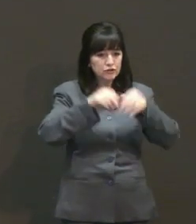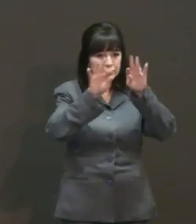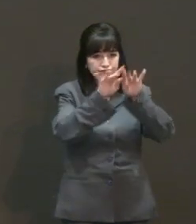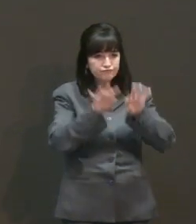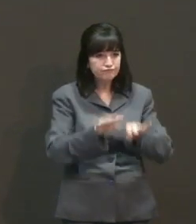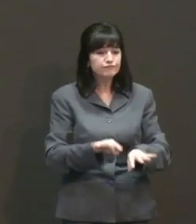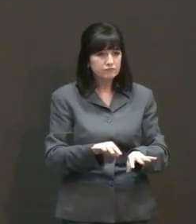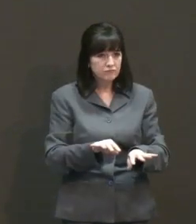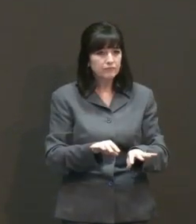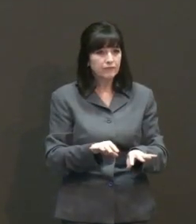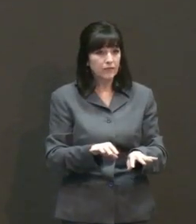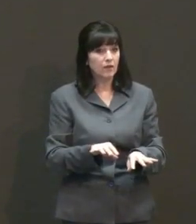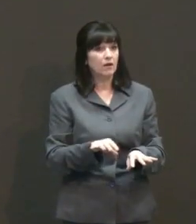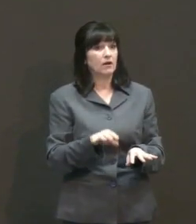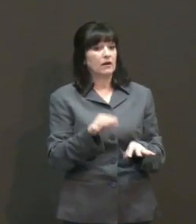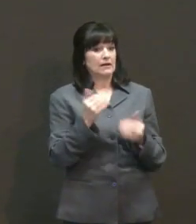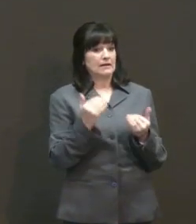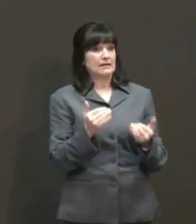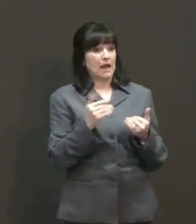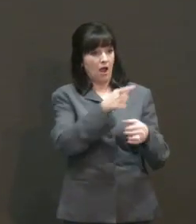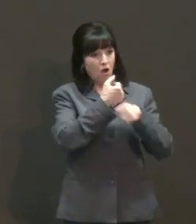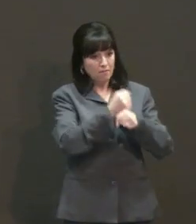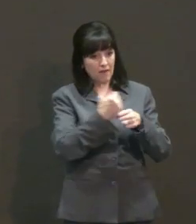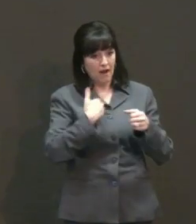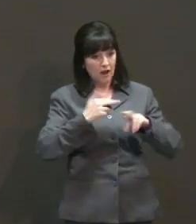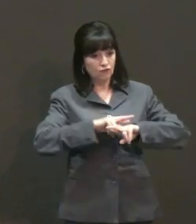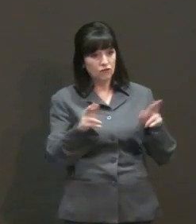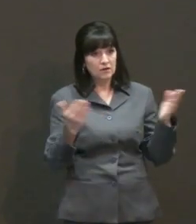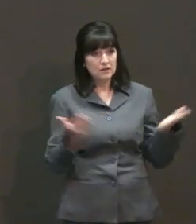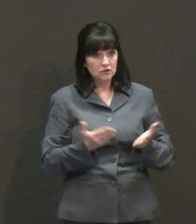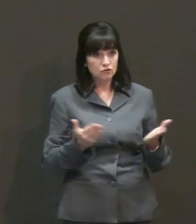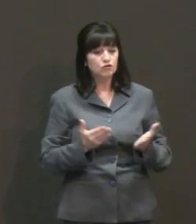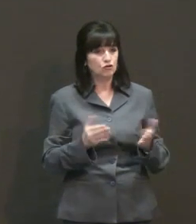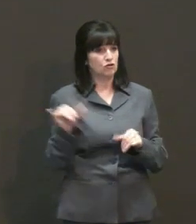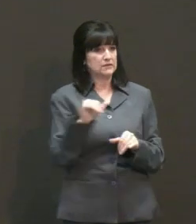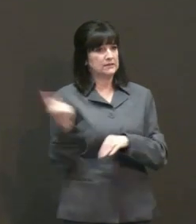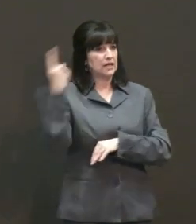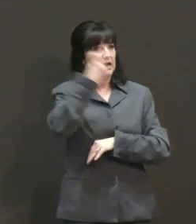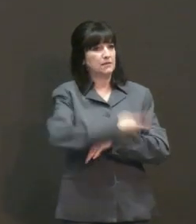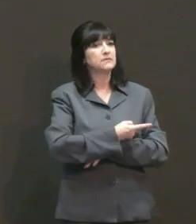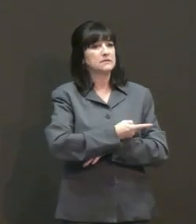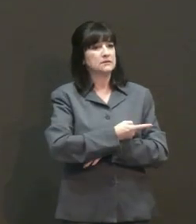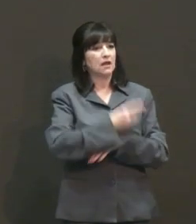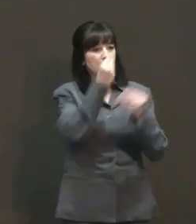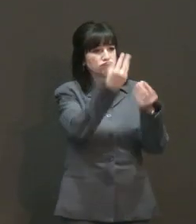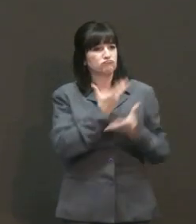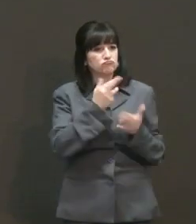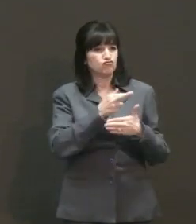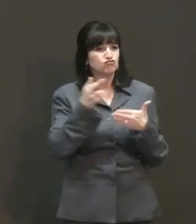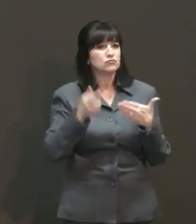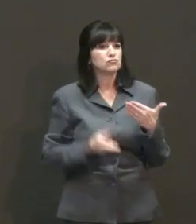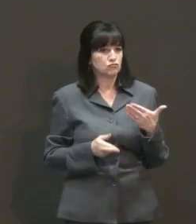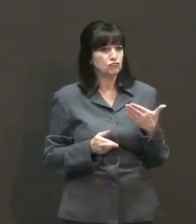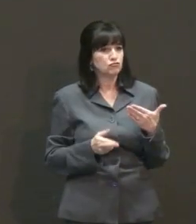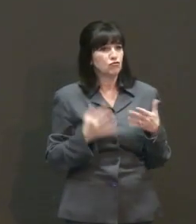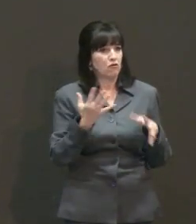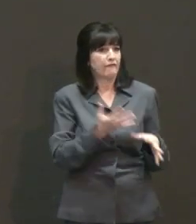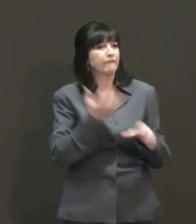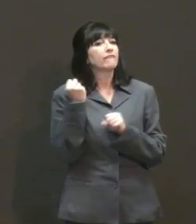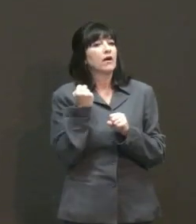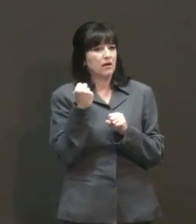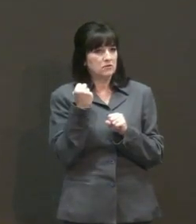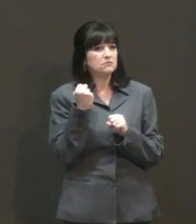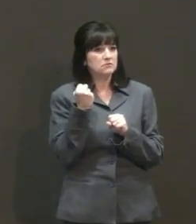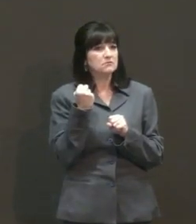day, as opposed to waiting for days to get those results back, and thereby allowing them